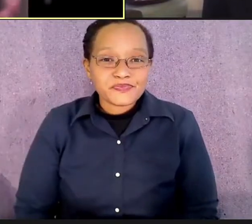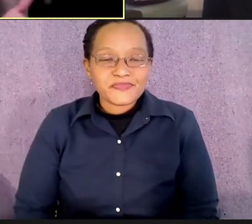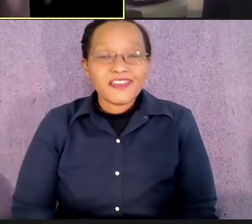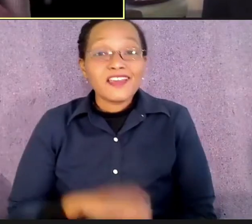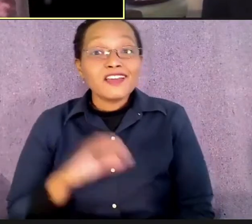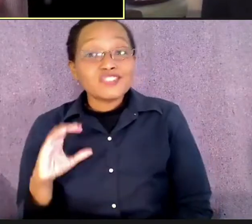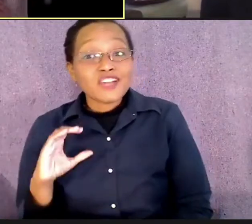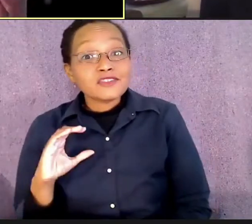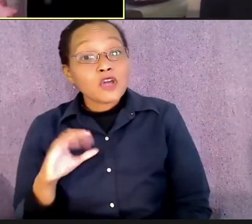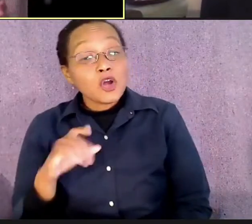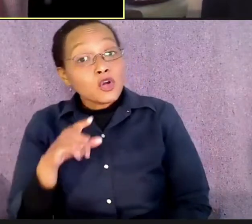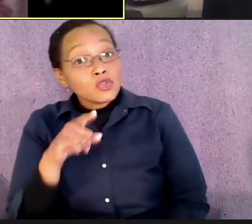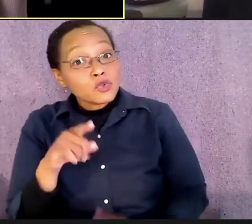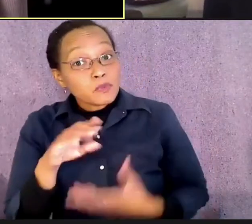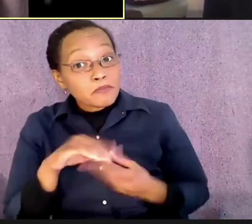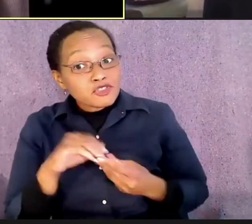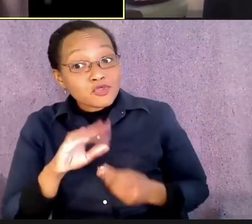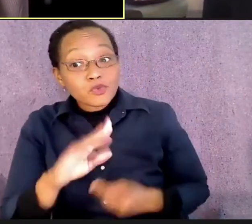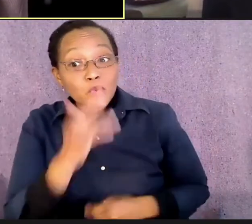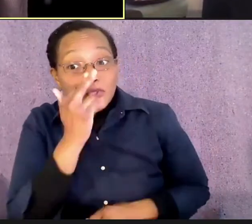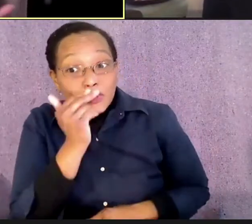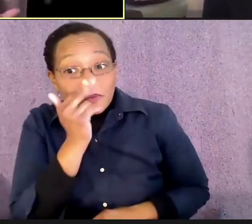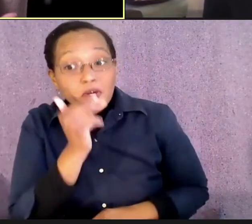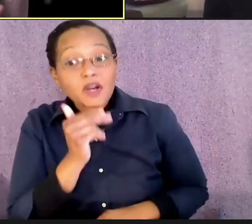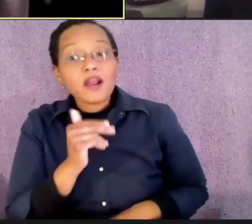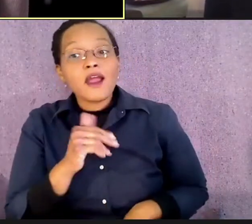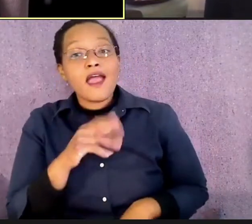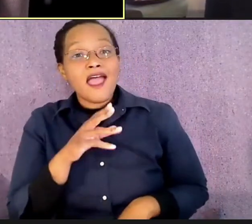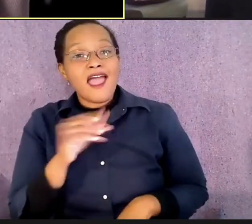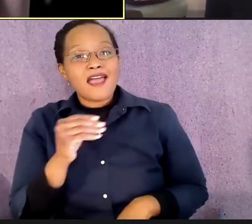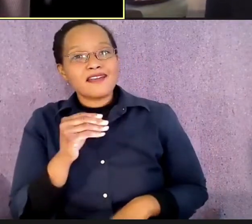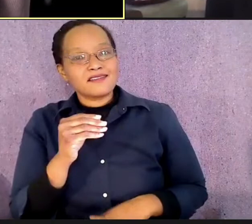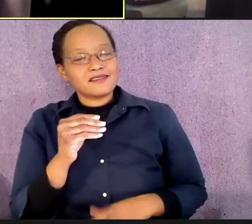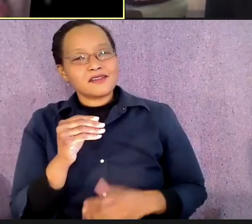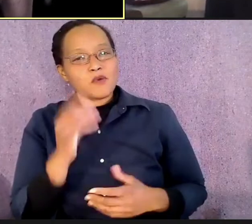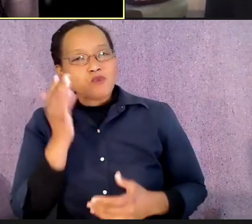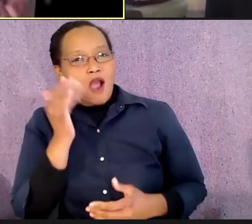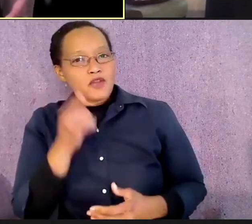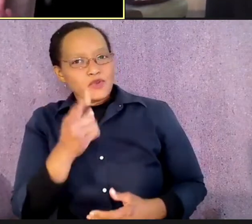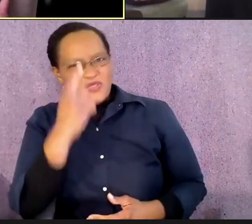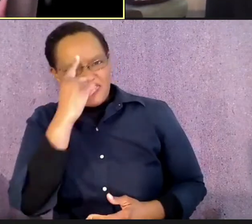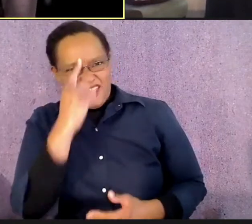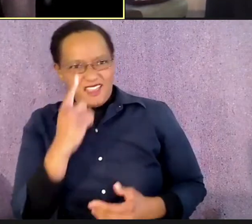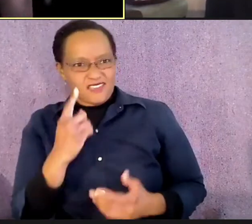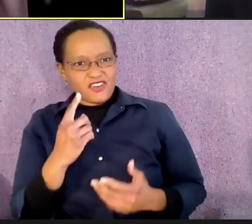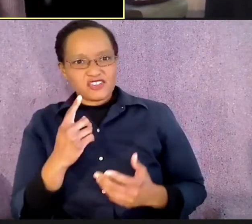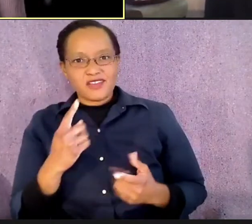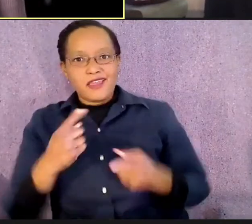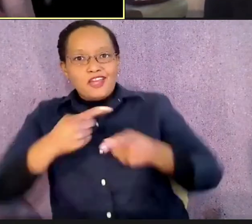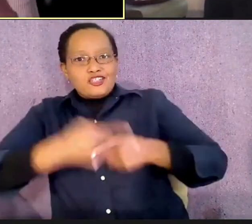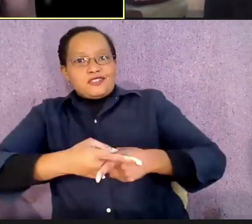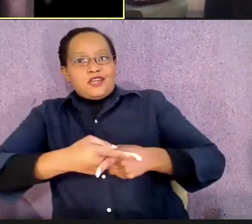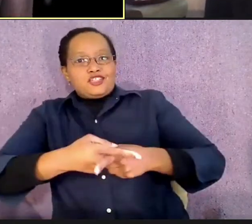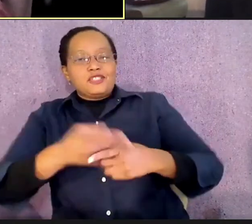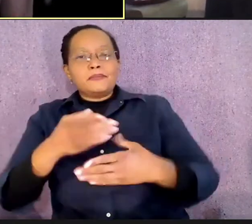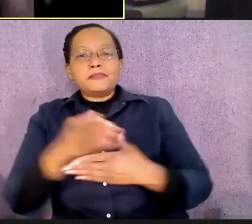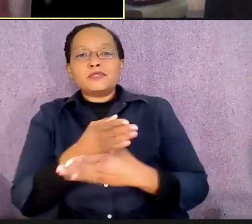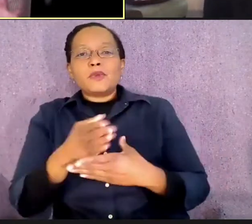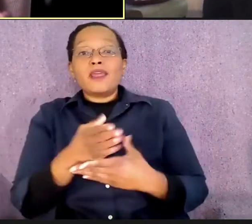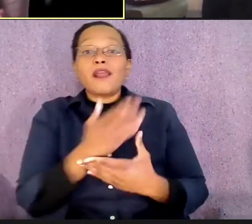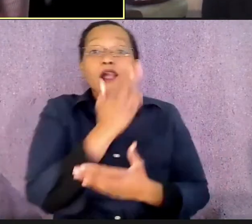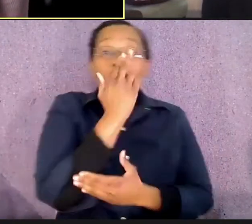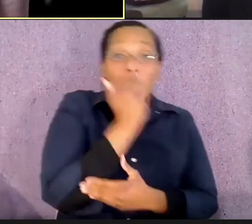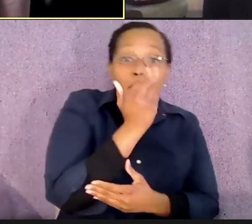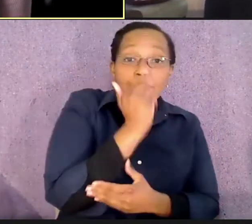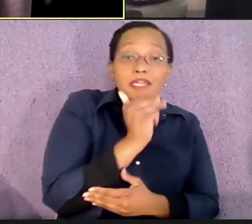like the comedic aspect. I guess you try to like insert into that. And why do you think, I guess, the intersection between like, comedy and of course the